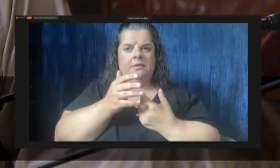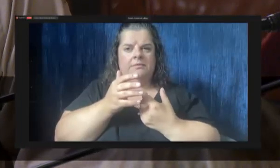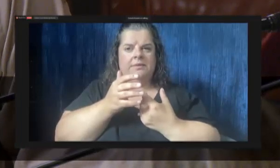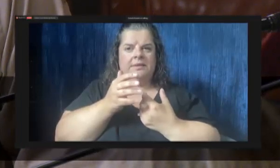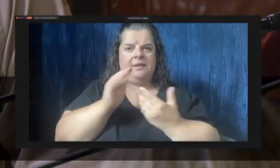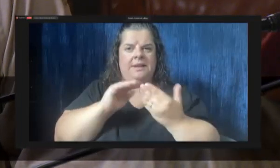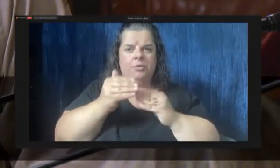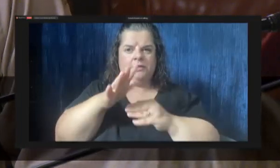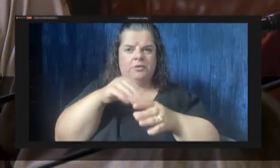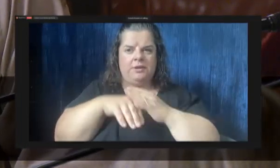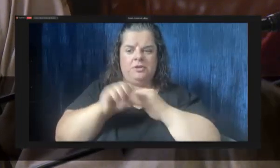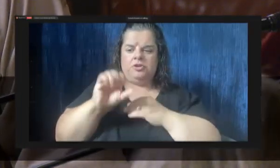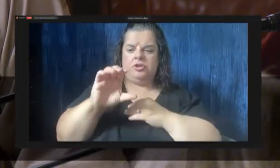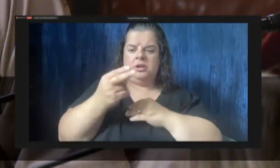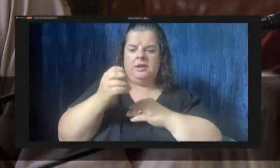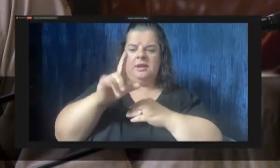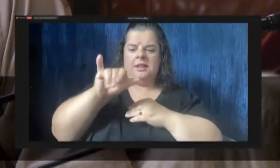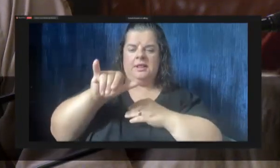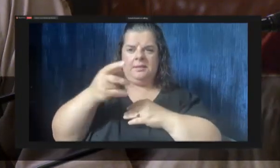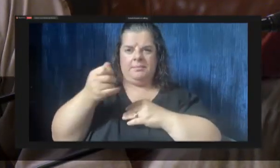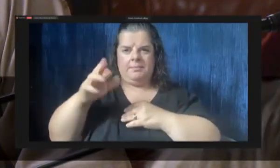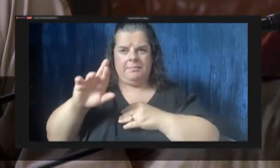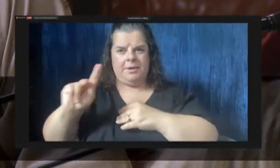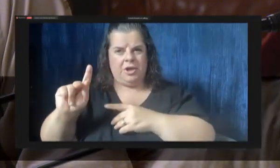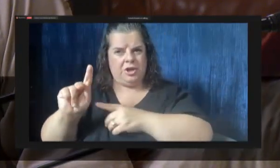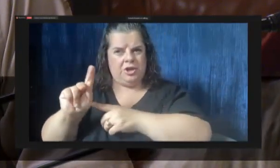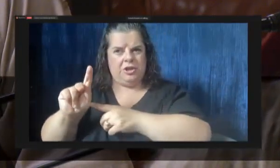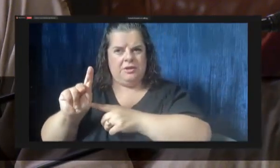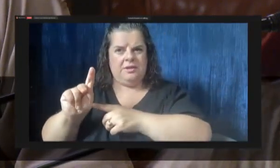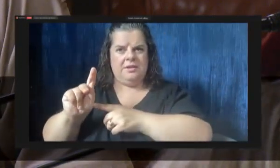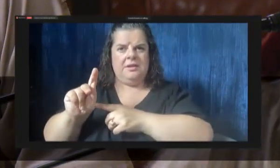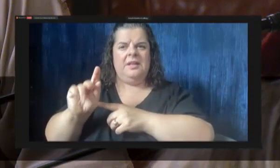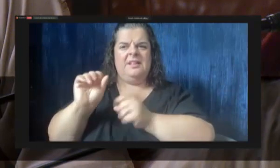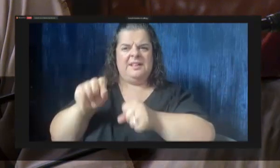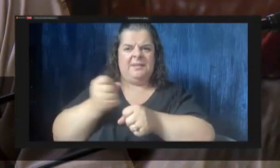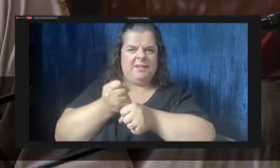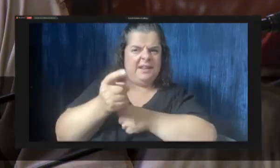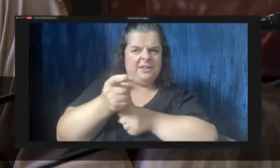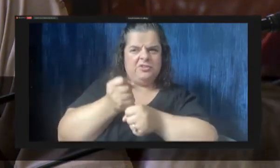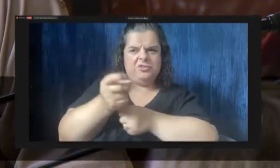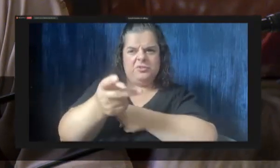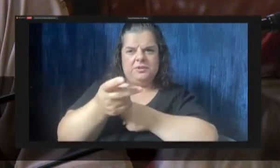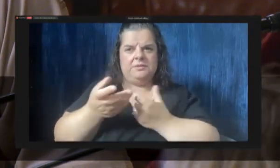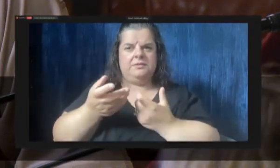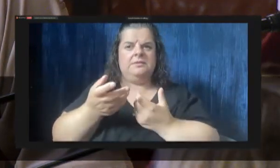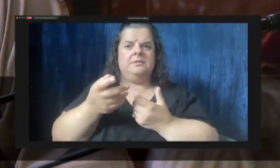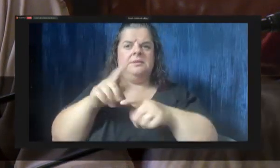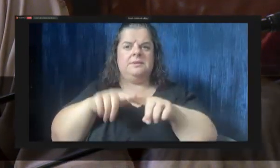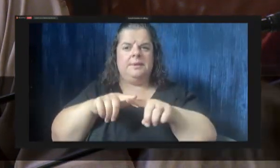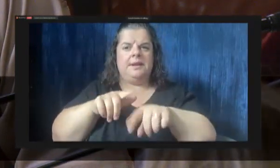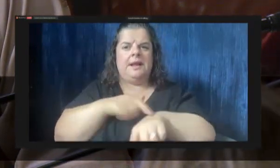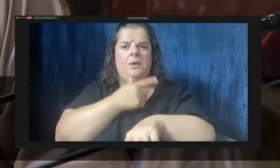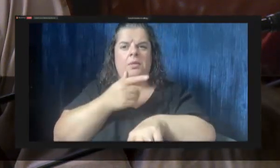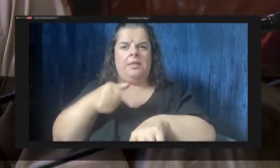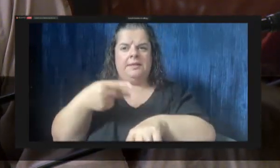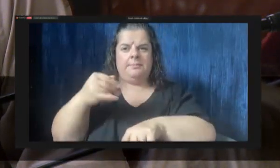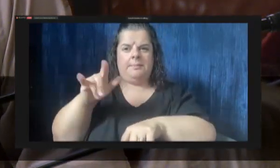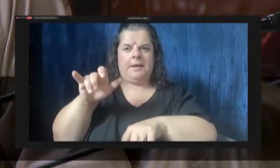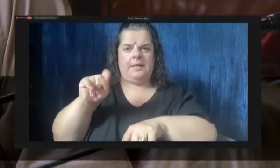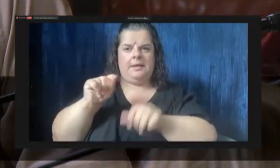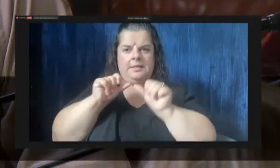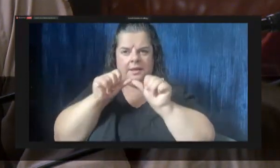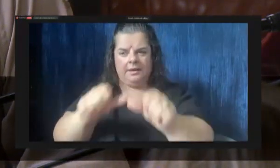Shenley Park, for example, that can be for next year or the year after, depending on how long this pilot is.